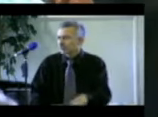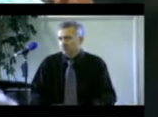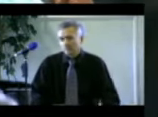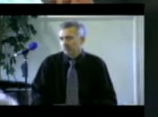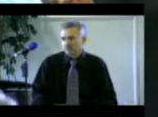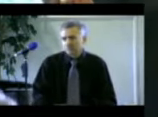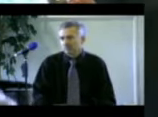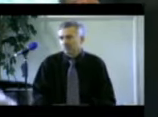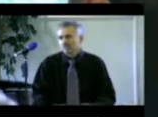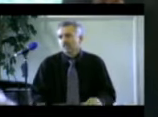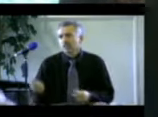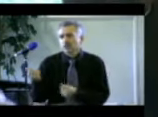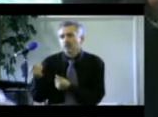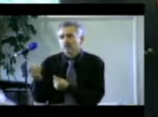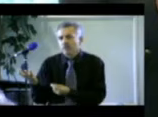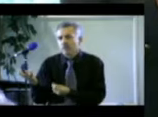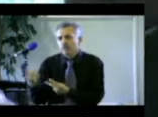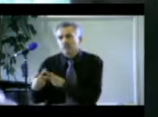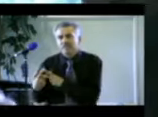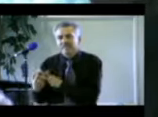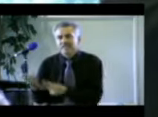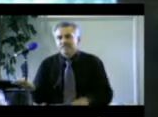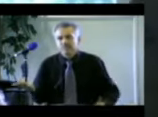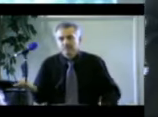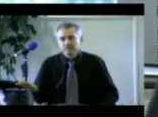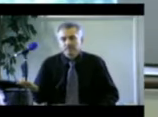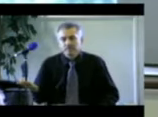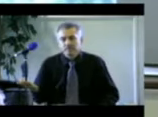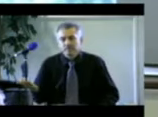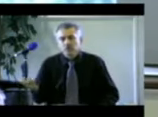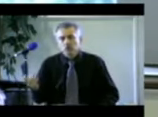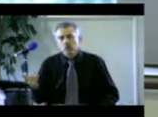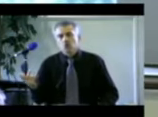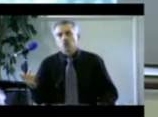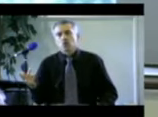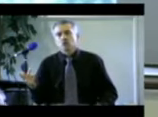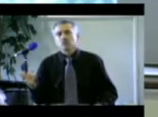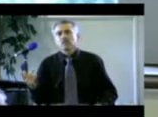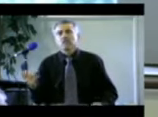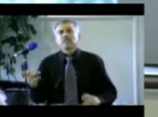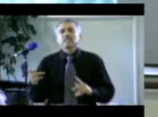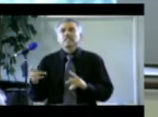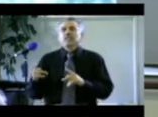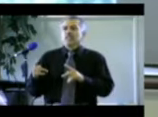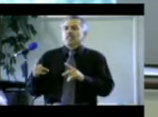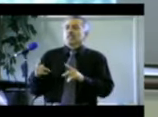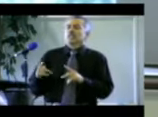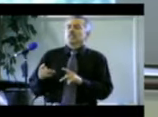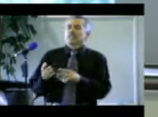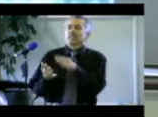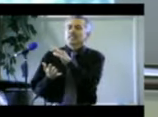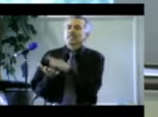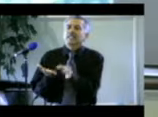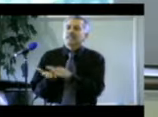were. And so this was a population that was very was diminished, and Moses was a unique one.